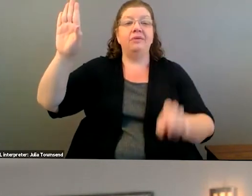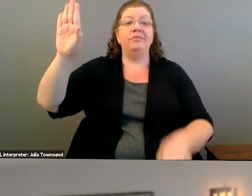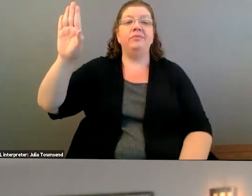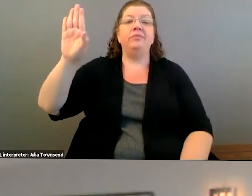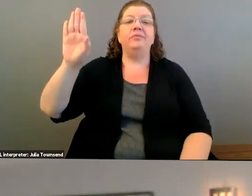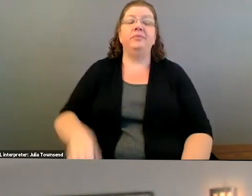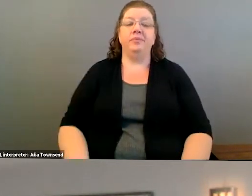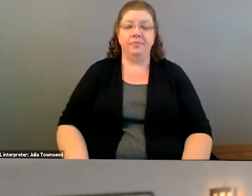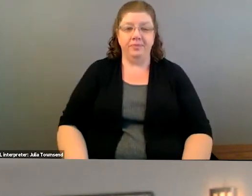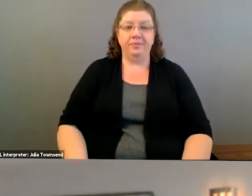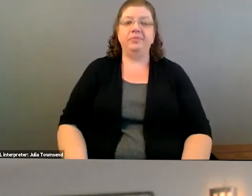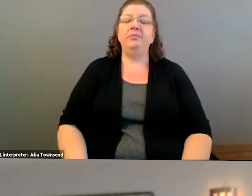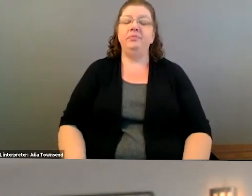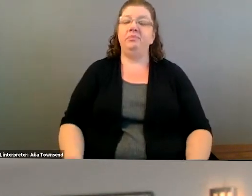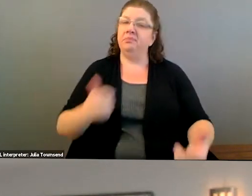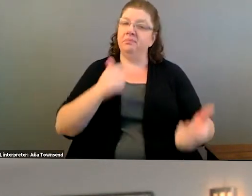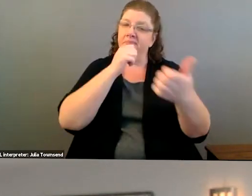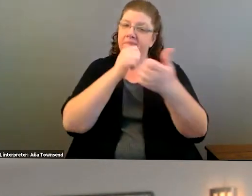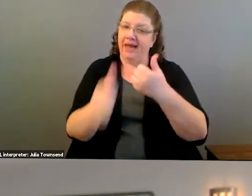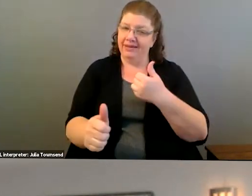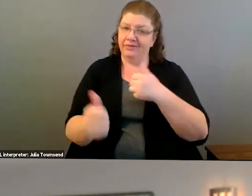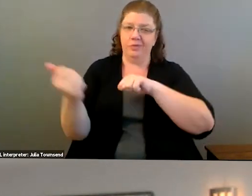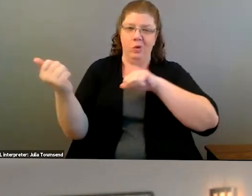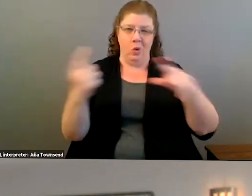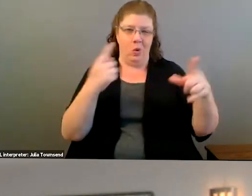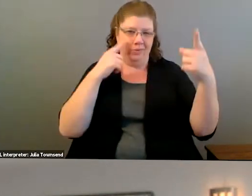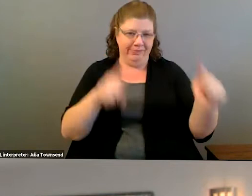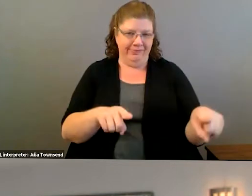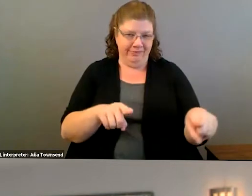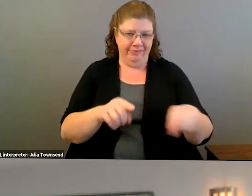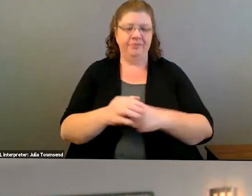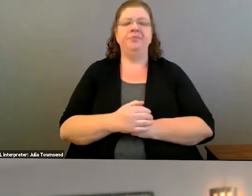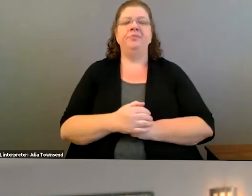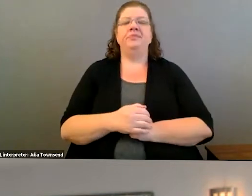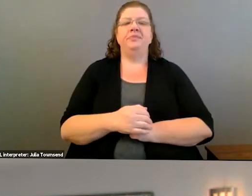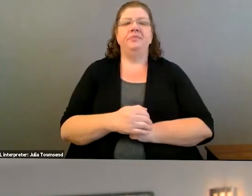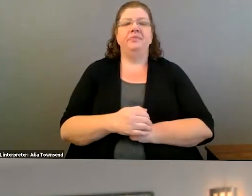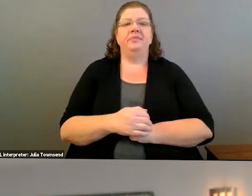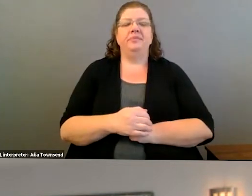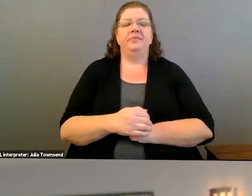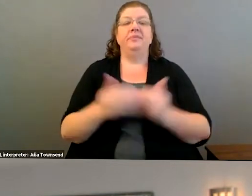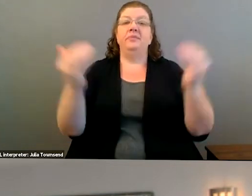Aye. Aye. The motion passes unanimously.